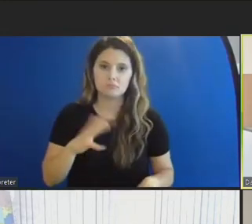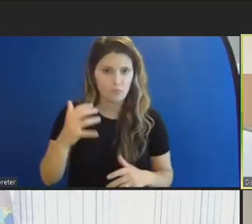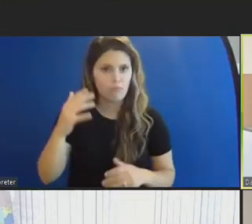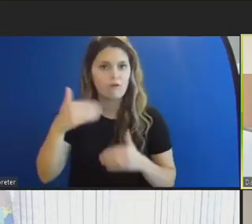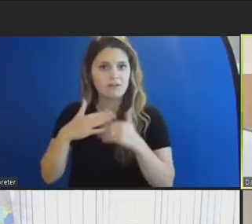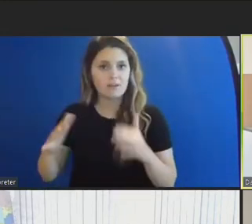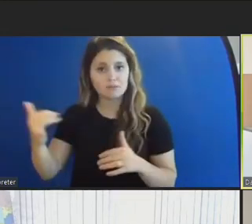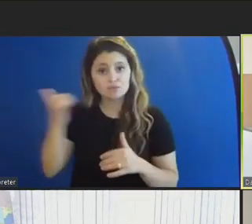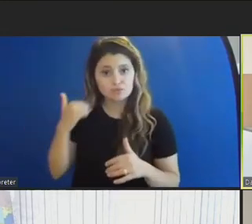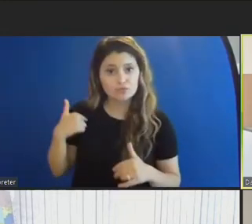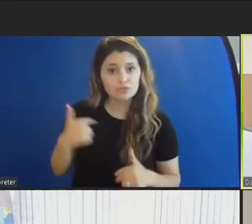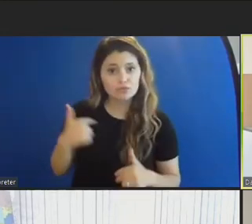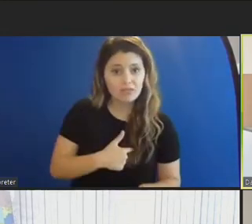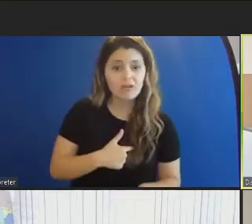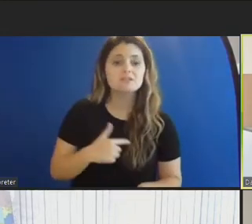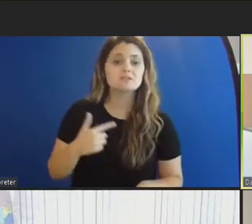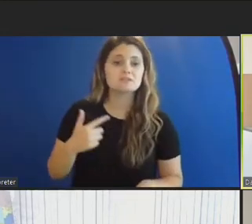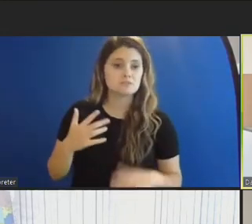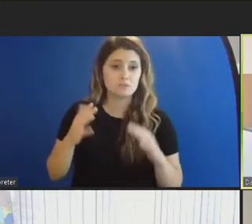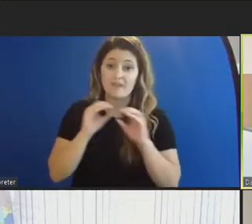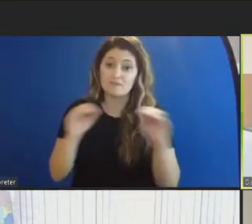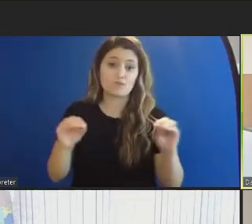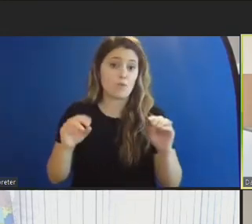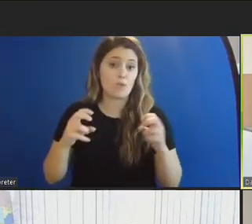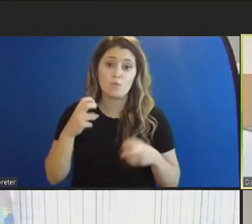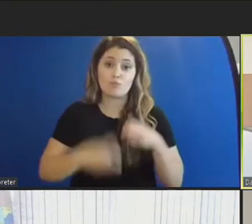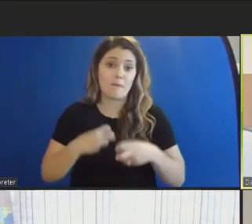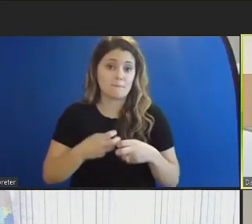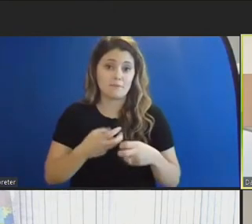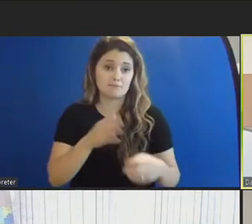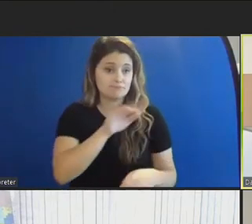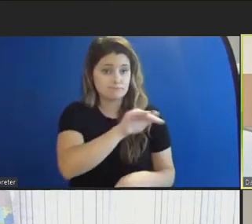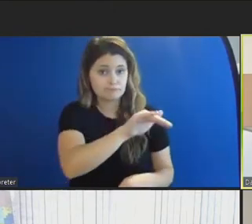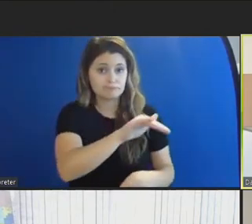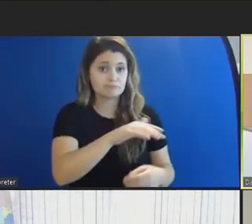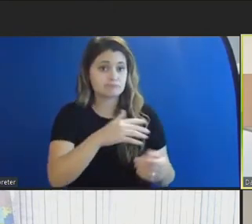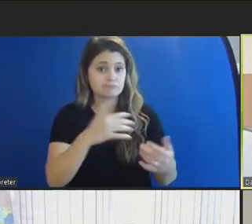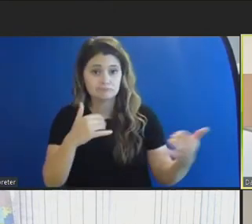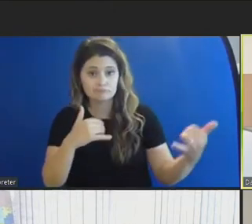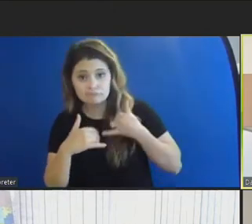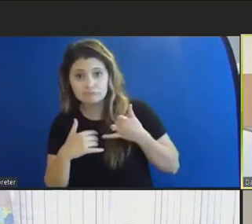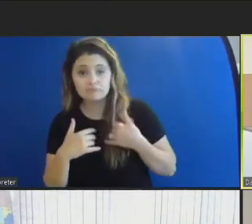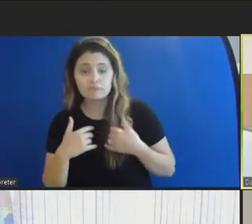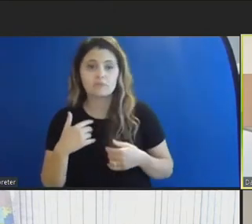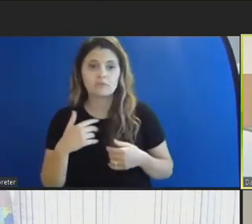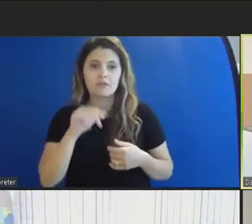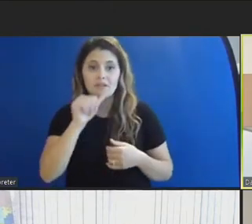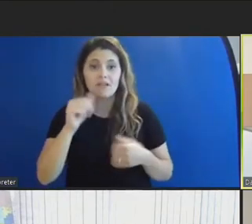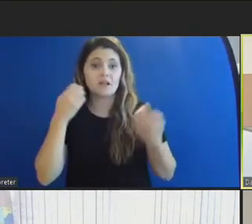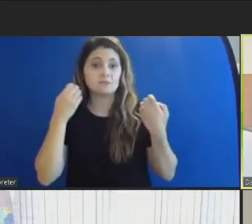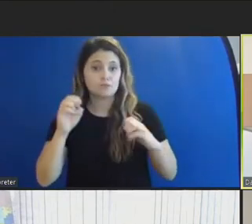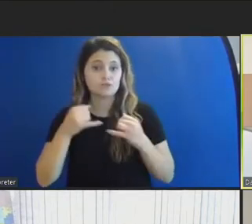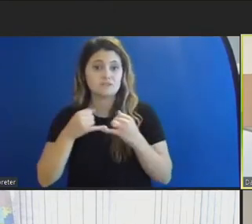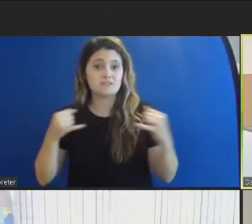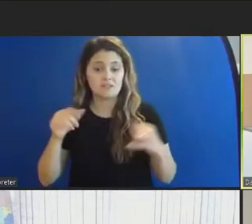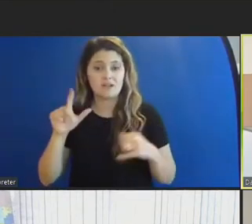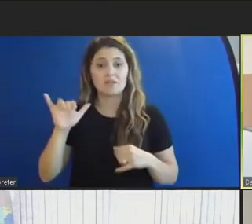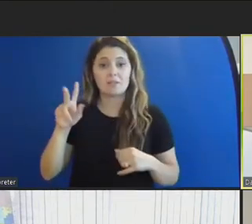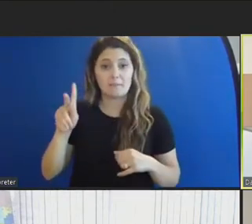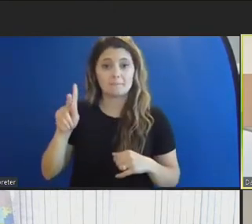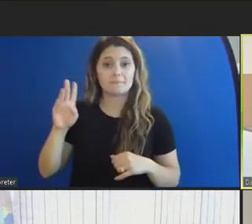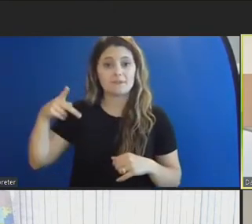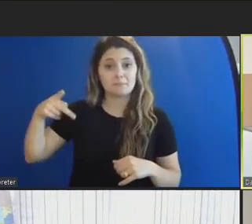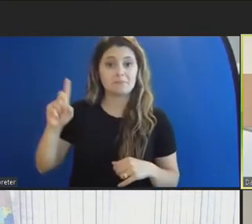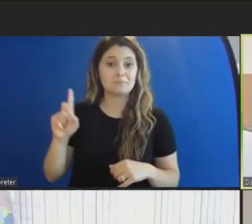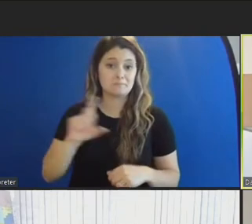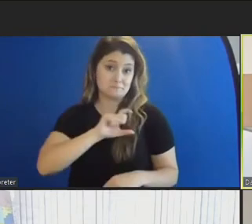us. We have no trouble getting people to pick up the phone and call the non-emergency line at Lubbock PD. That's